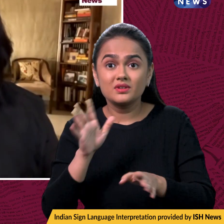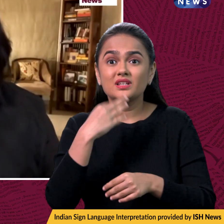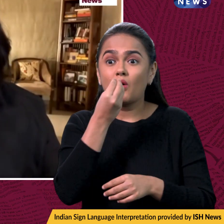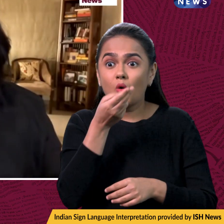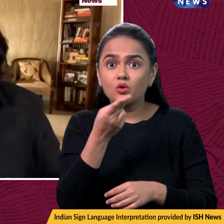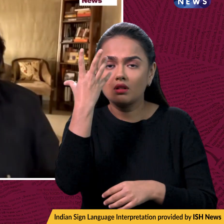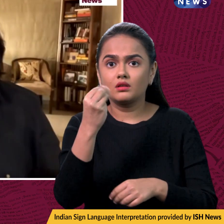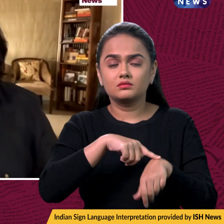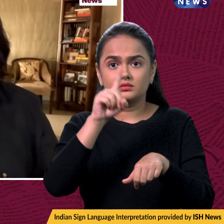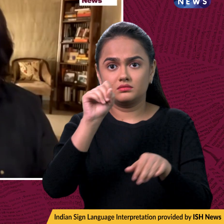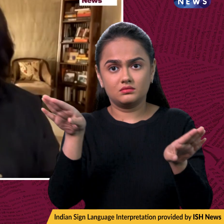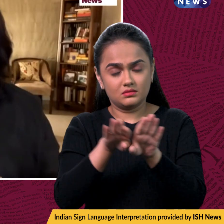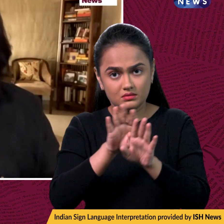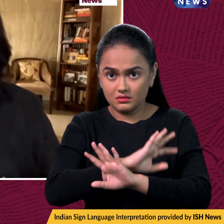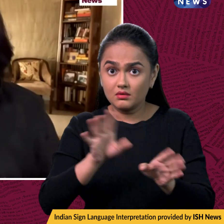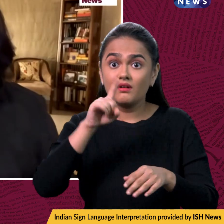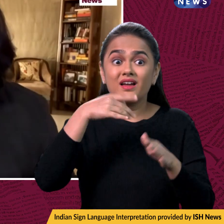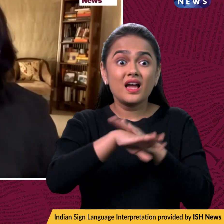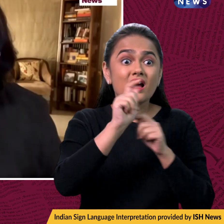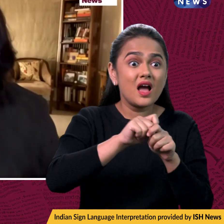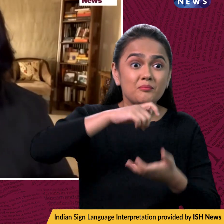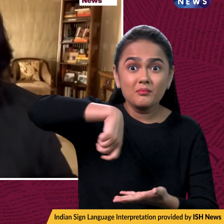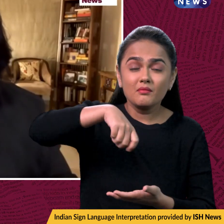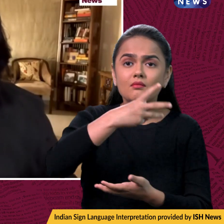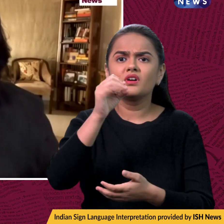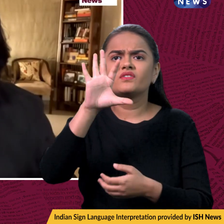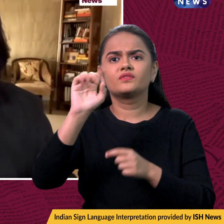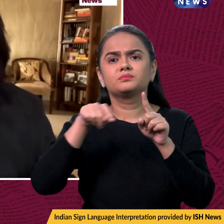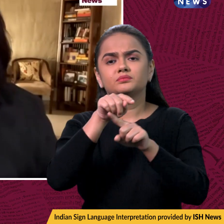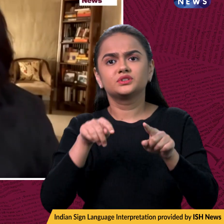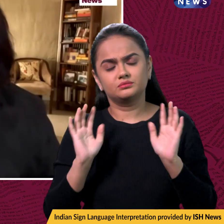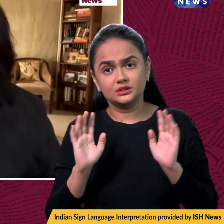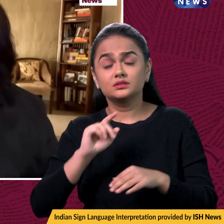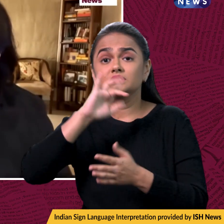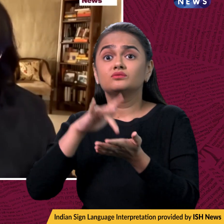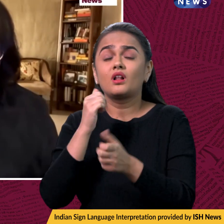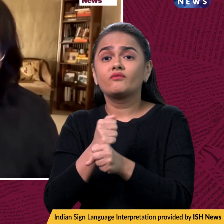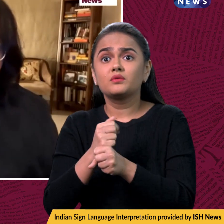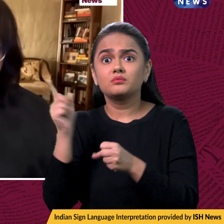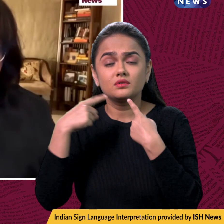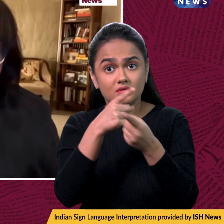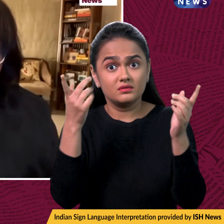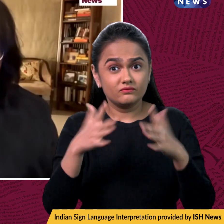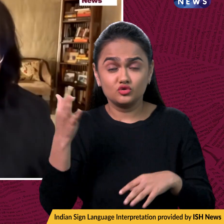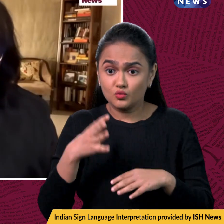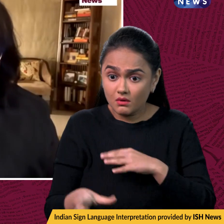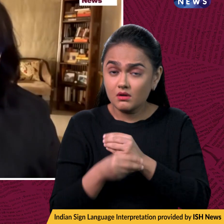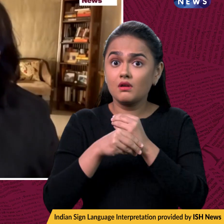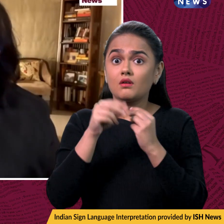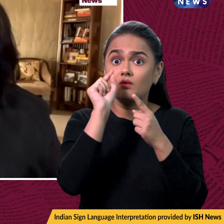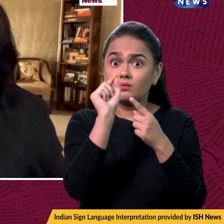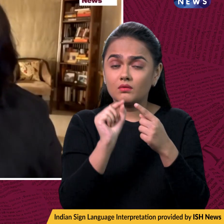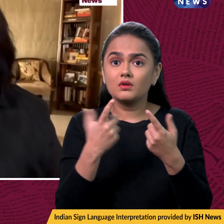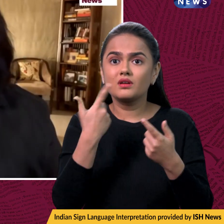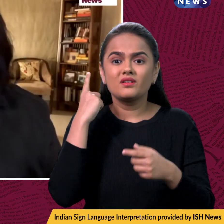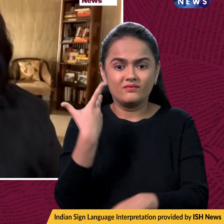10 p.m. and operate at 50% capacity. The central government has issued additional guidelines